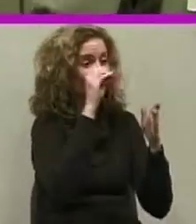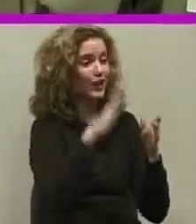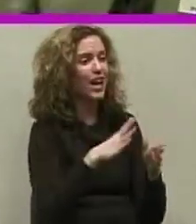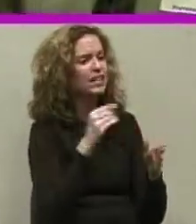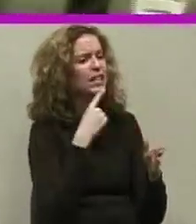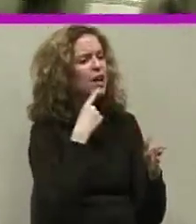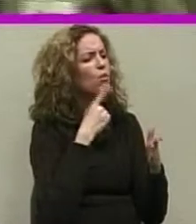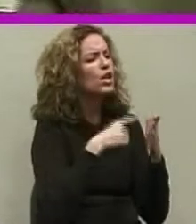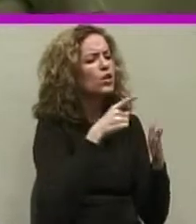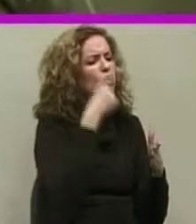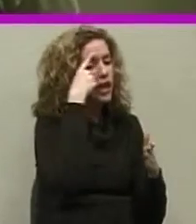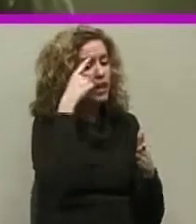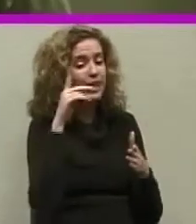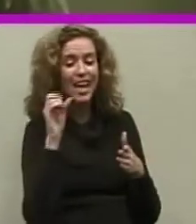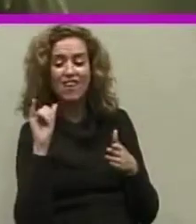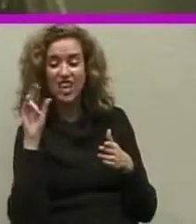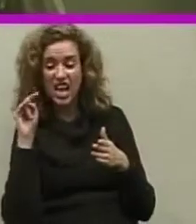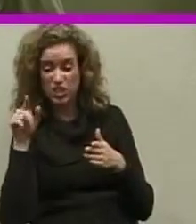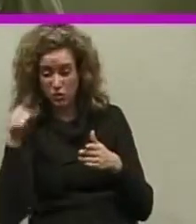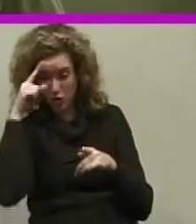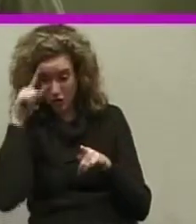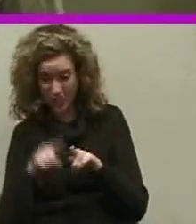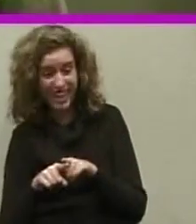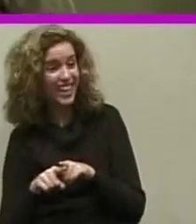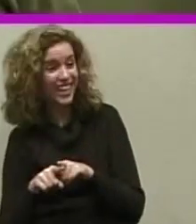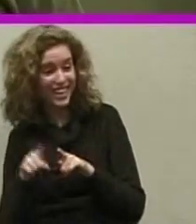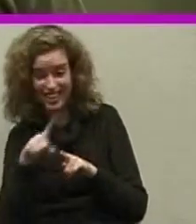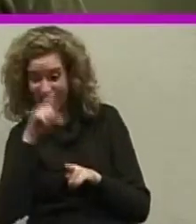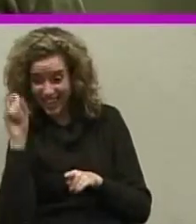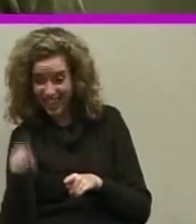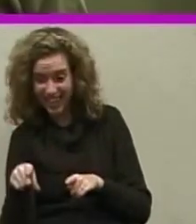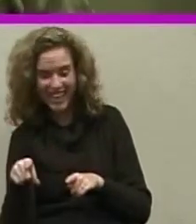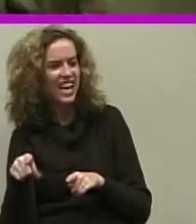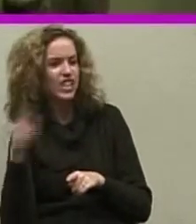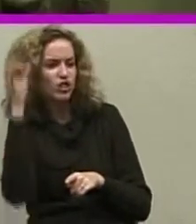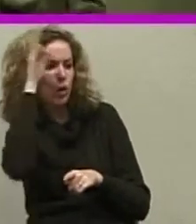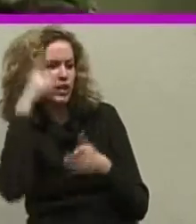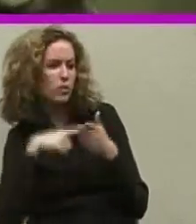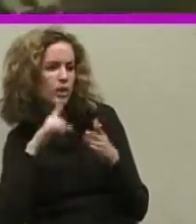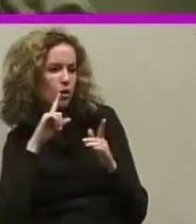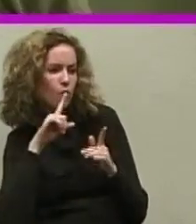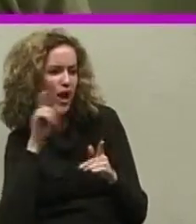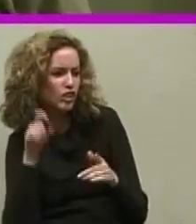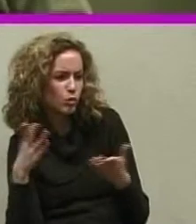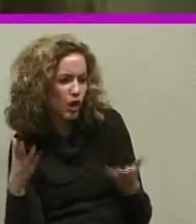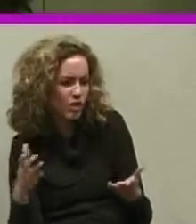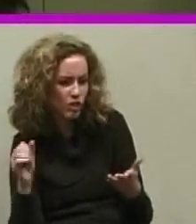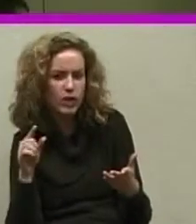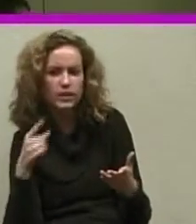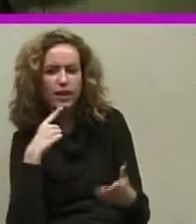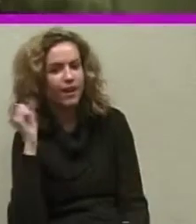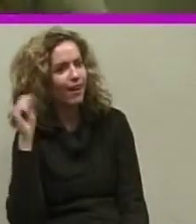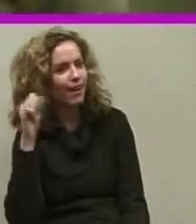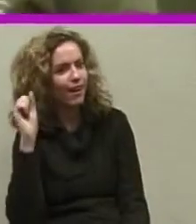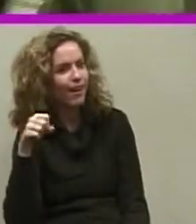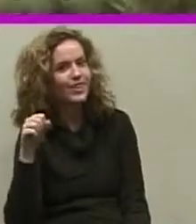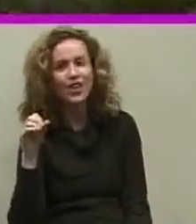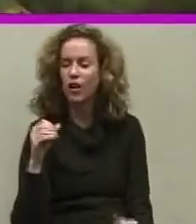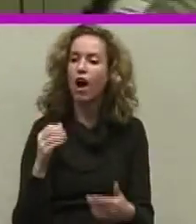her answer, and I'd go, Kevin, do you agree? He doesn't even know the question. All I had to do was go, Brenda's smart, always agree with Brenda. Yes!